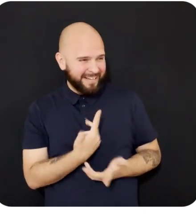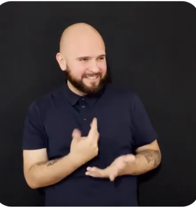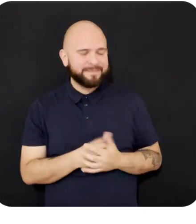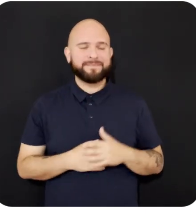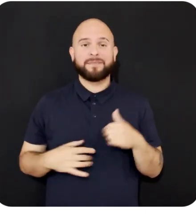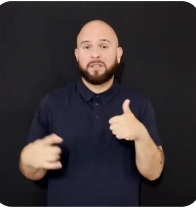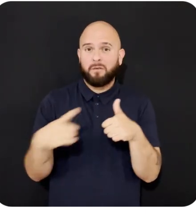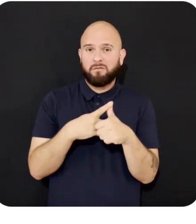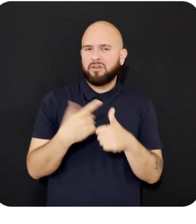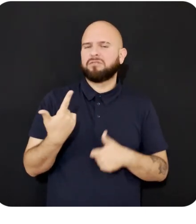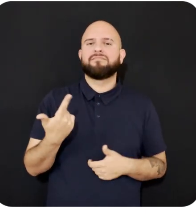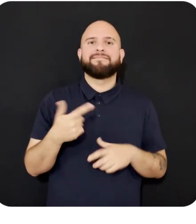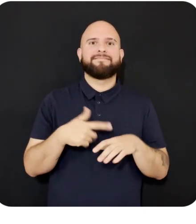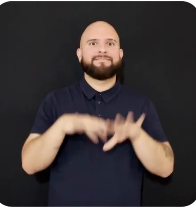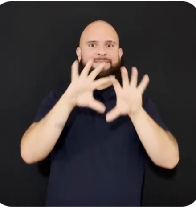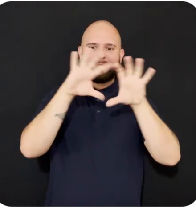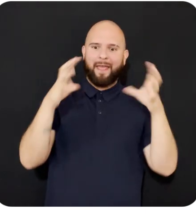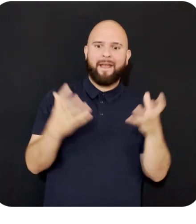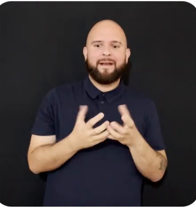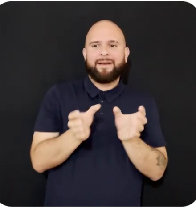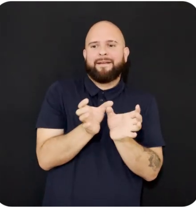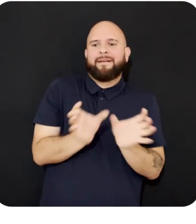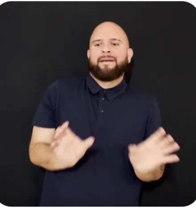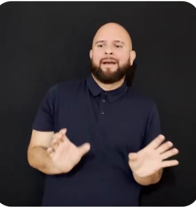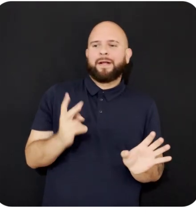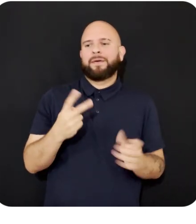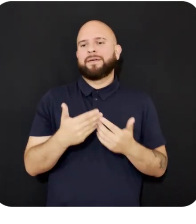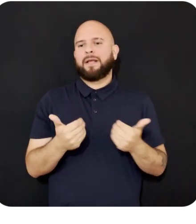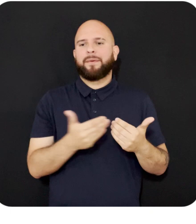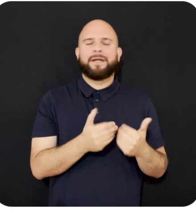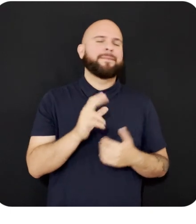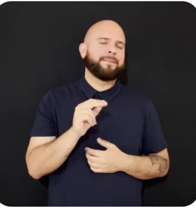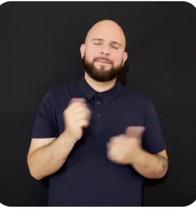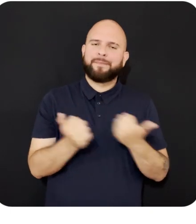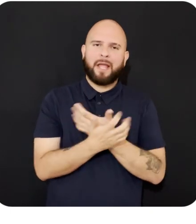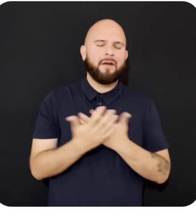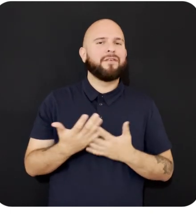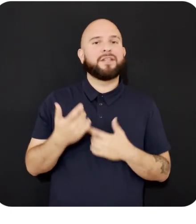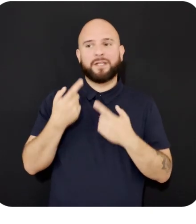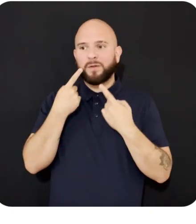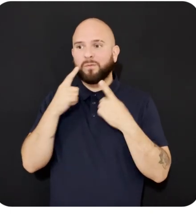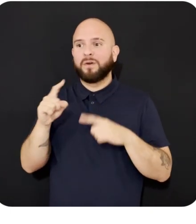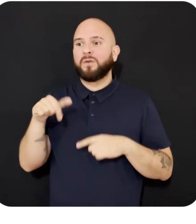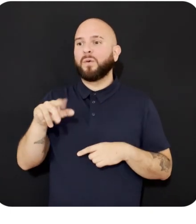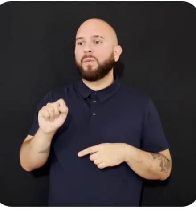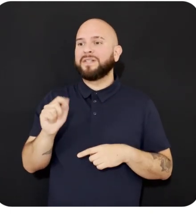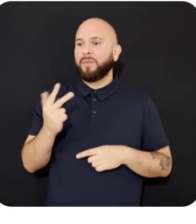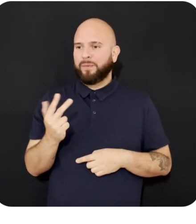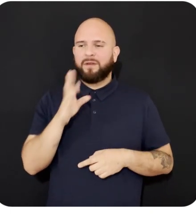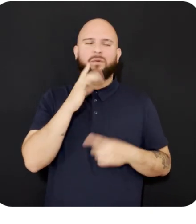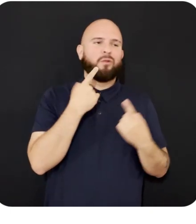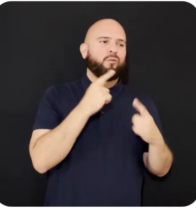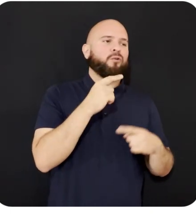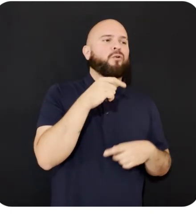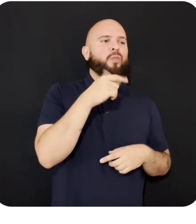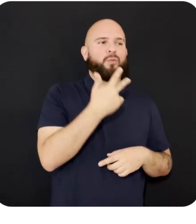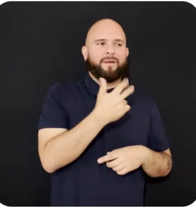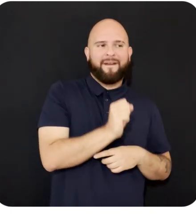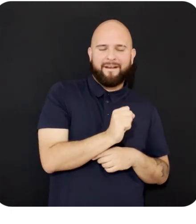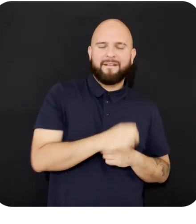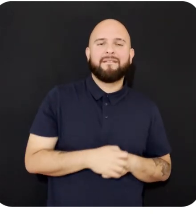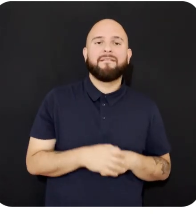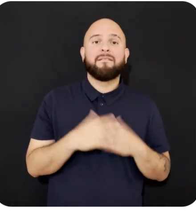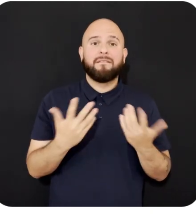first off, we're not splitting the content ecosystem. Everything that runs on Quest 3 also runs on Quest 3S.